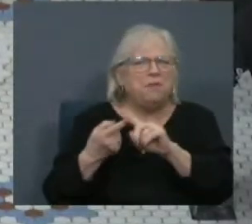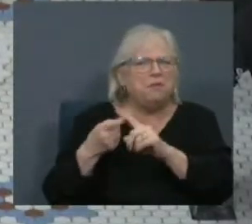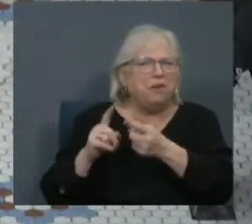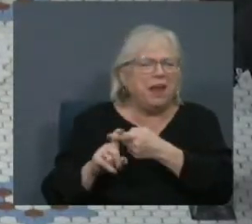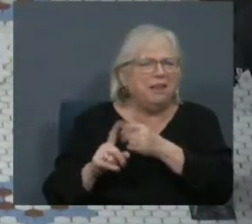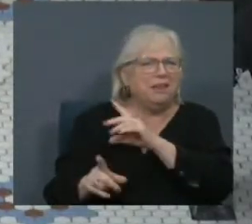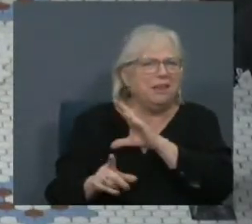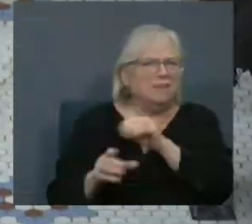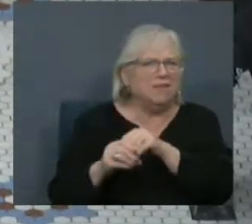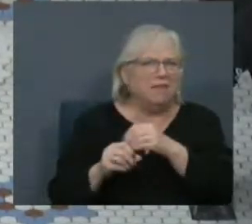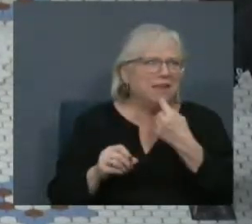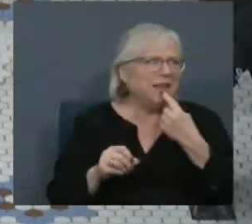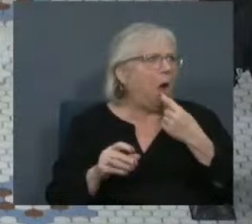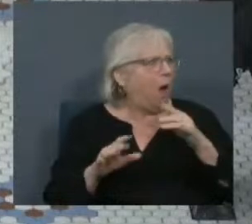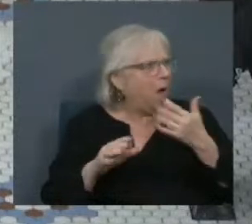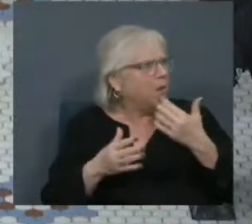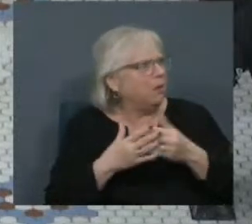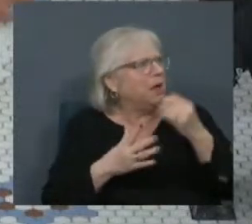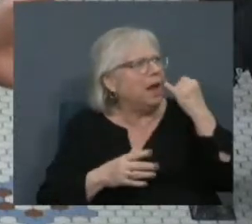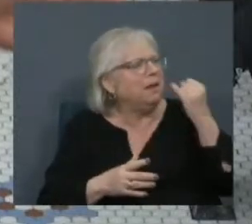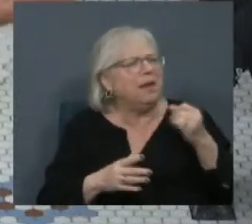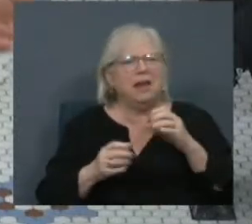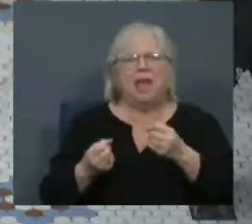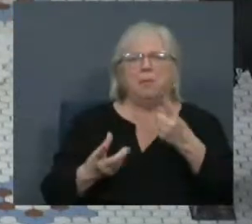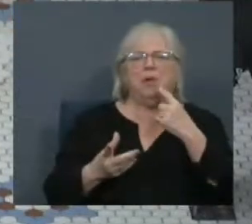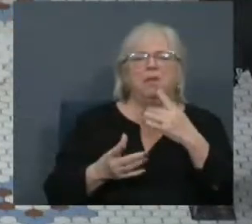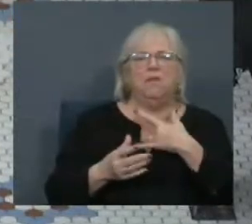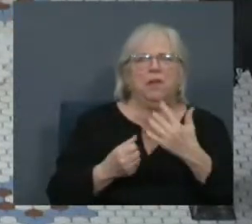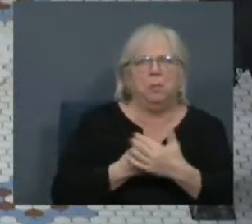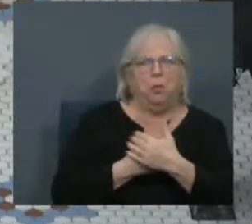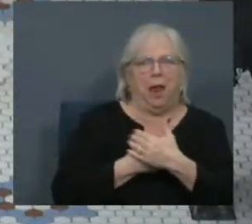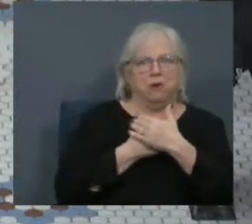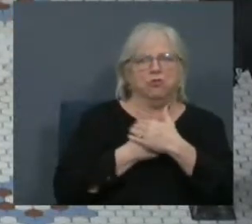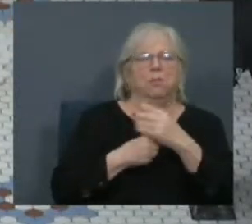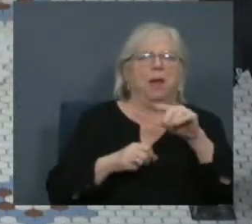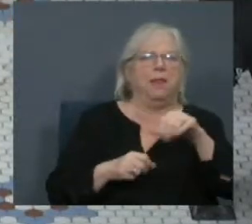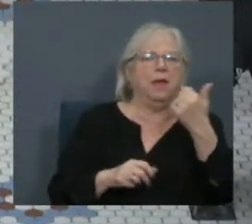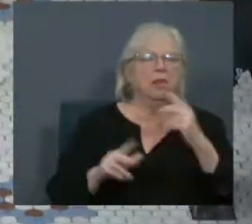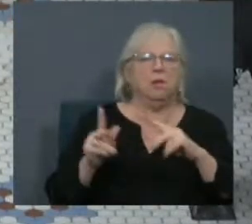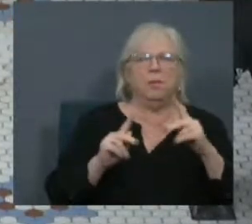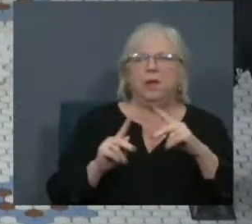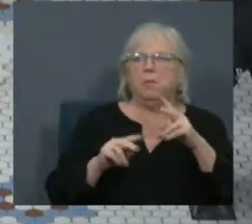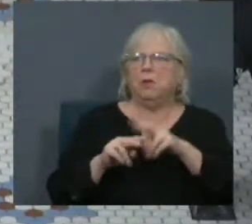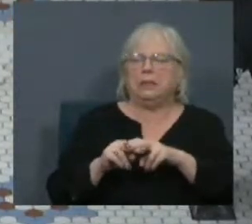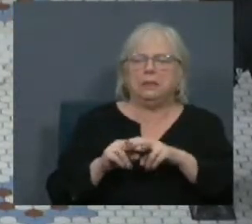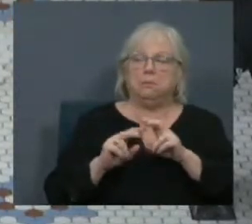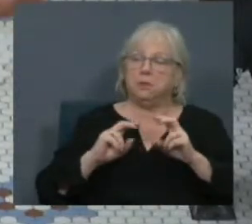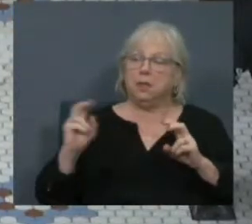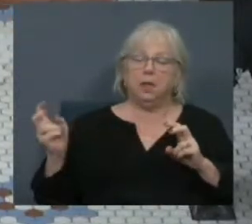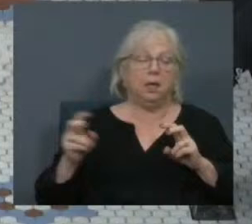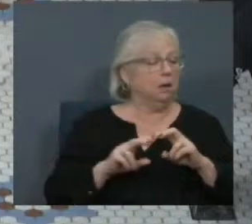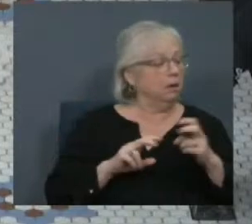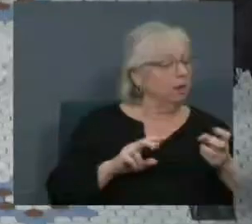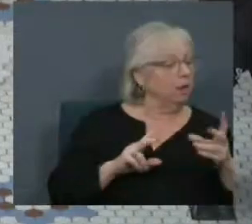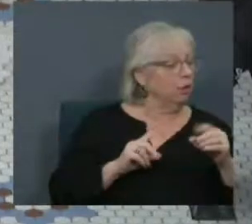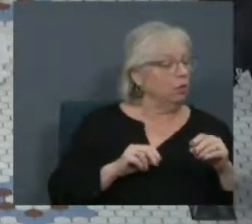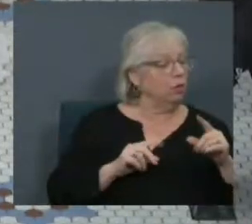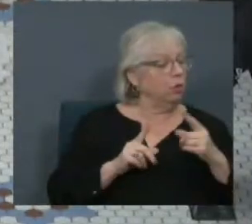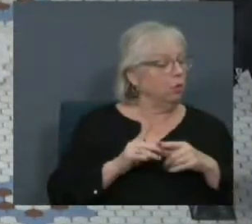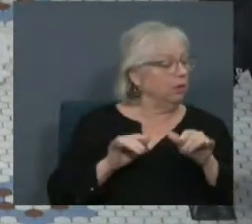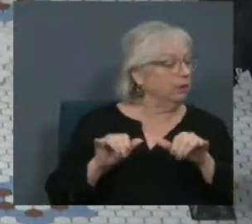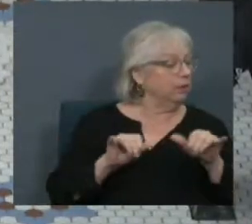is saying that's a good idea? And how many of you feel pressured by the other people sitting here to do what that person next to you says?